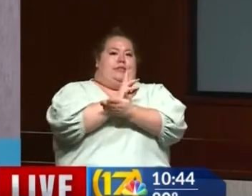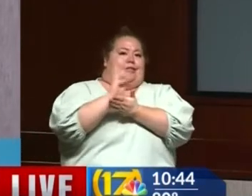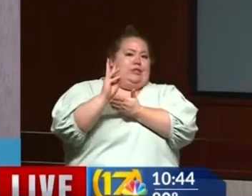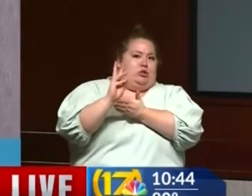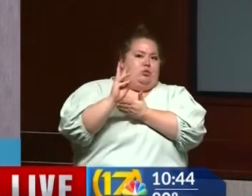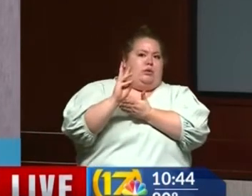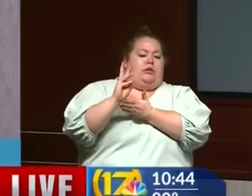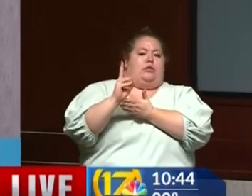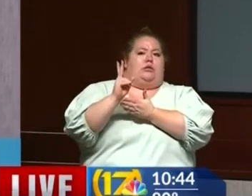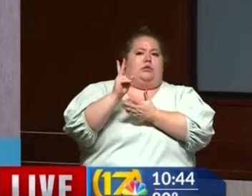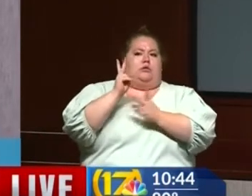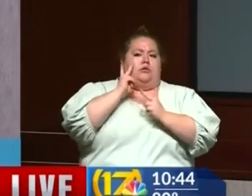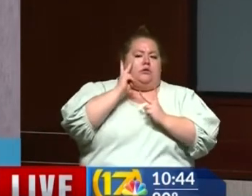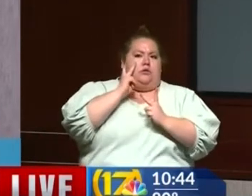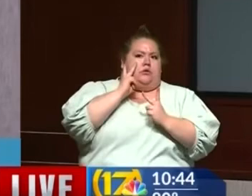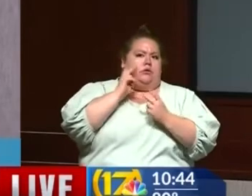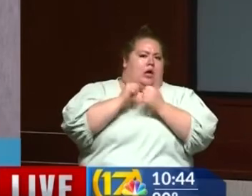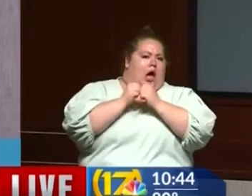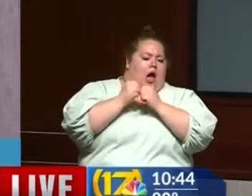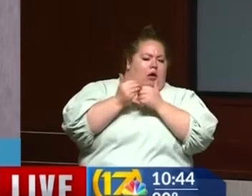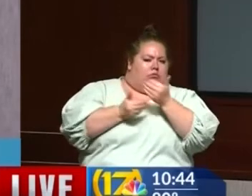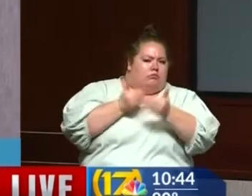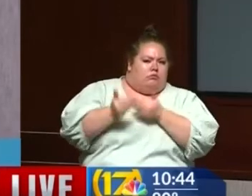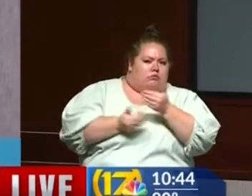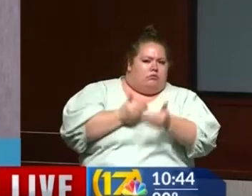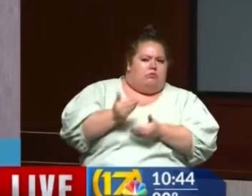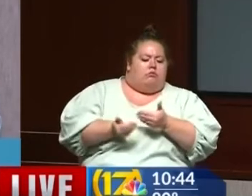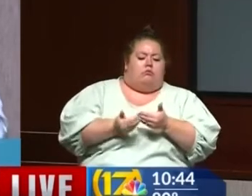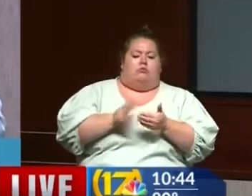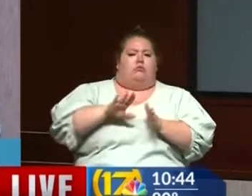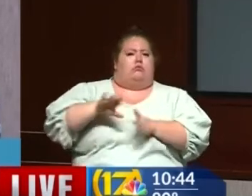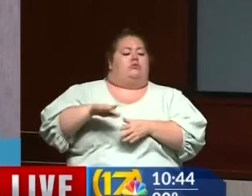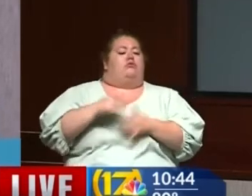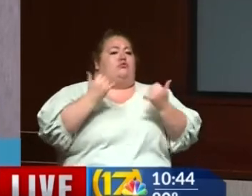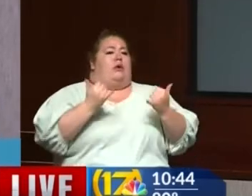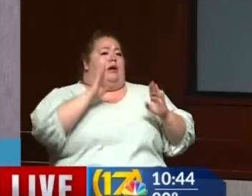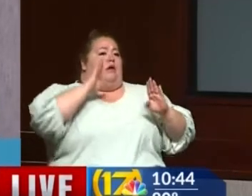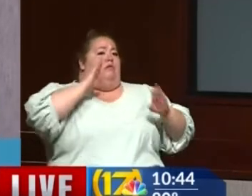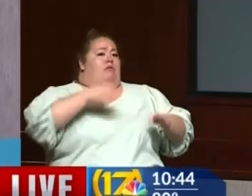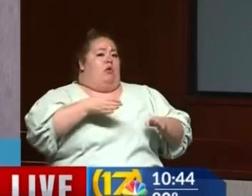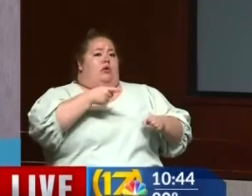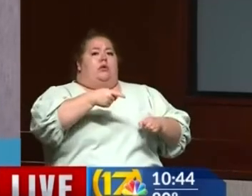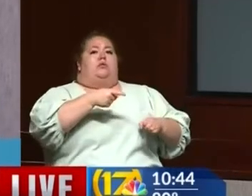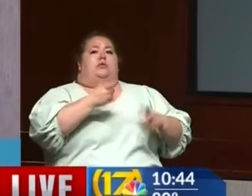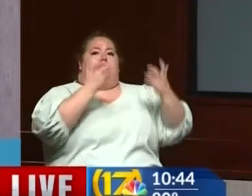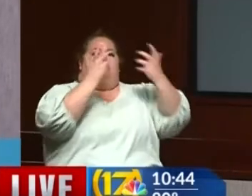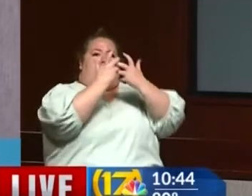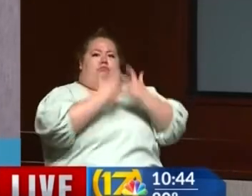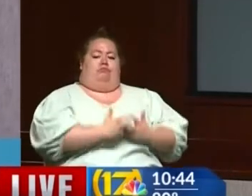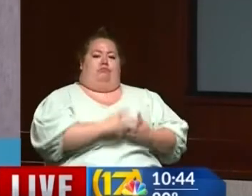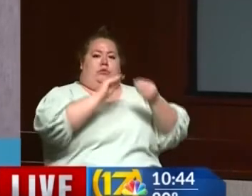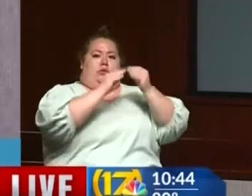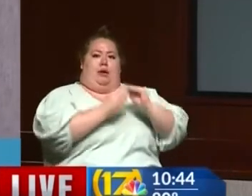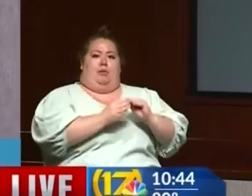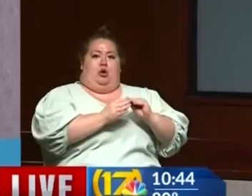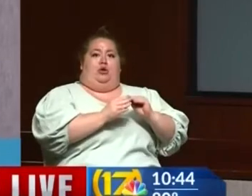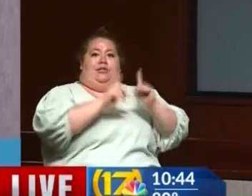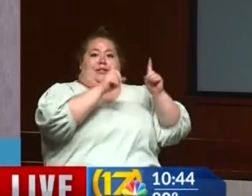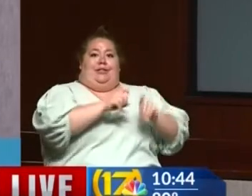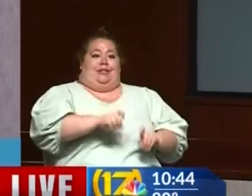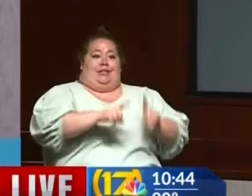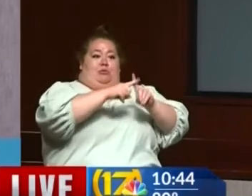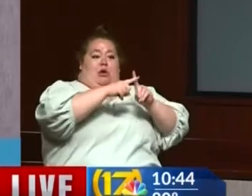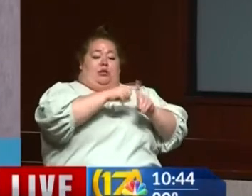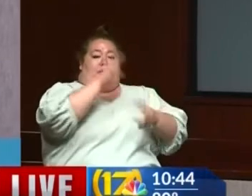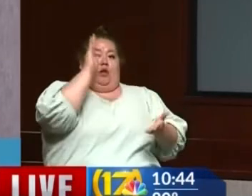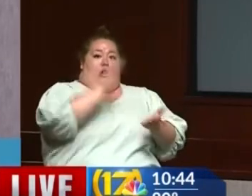comments. So right now, our focus is on meeting those current metrics, getting our testing positivity